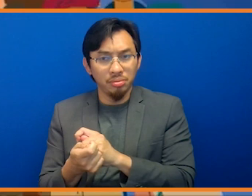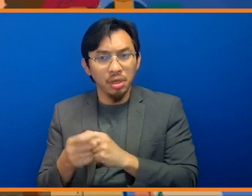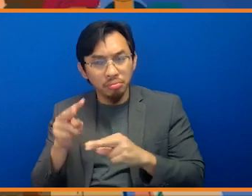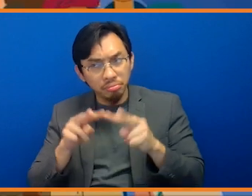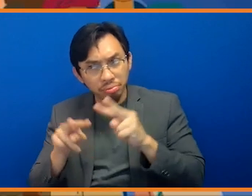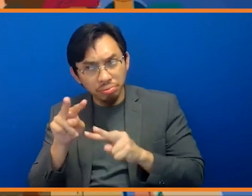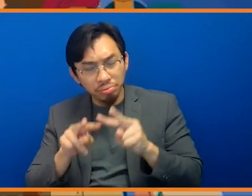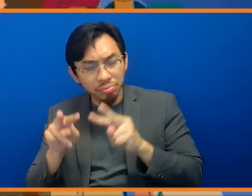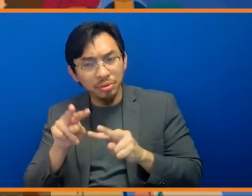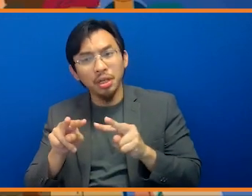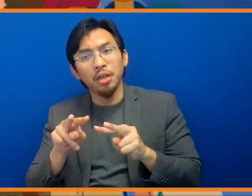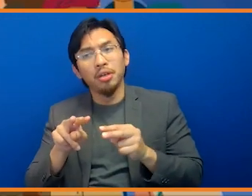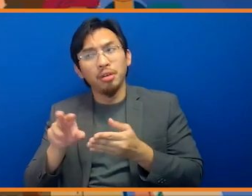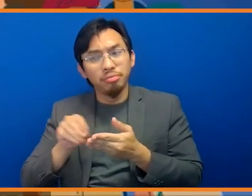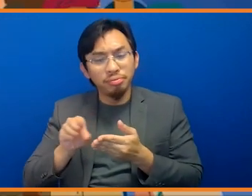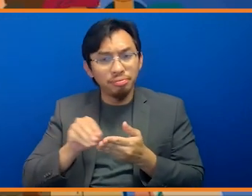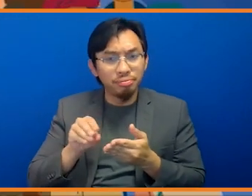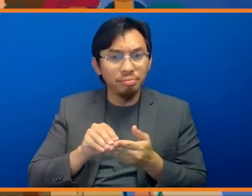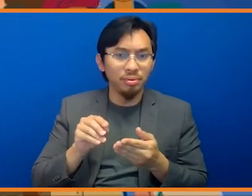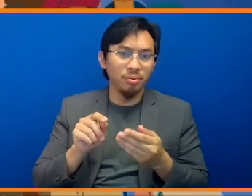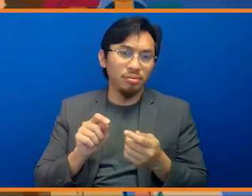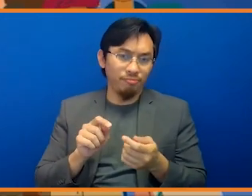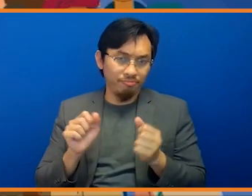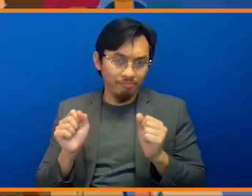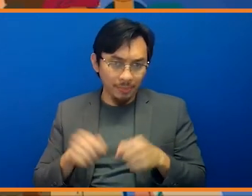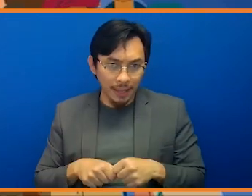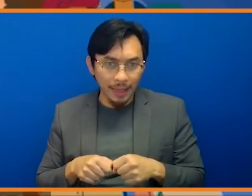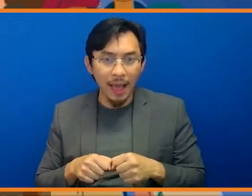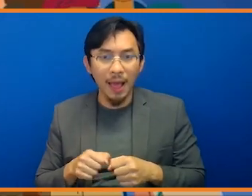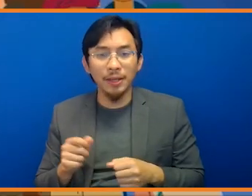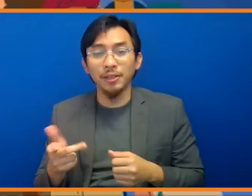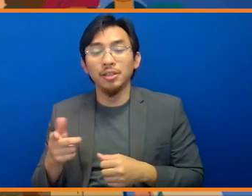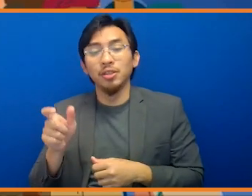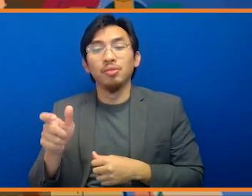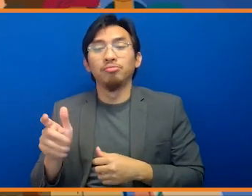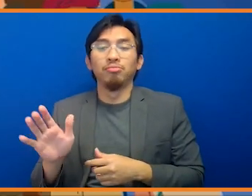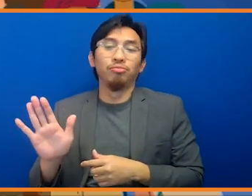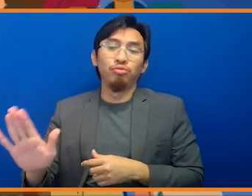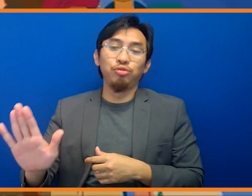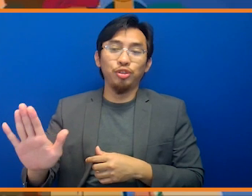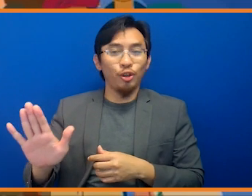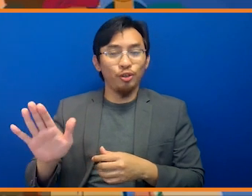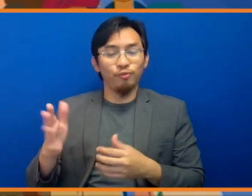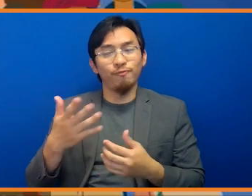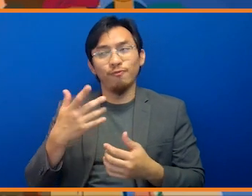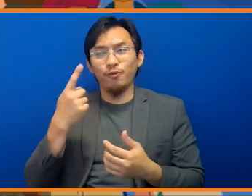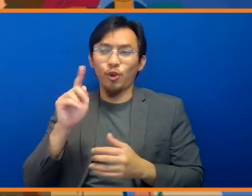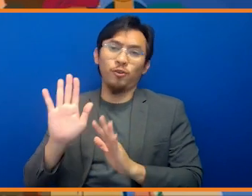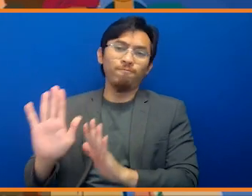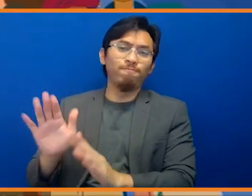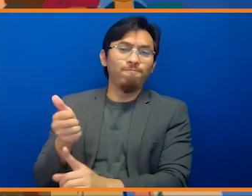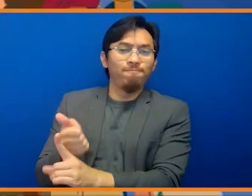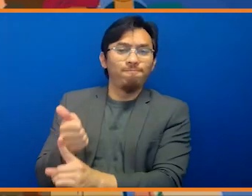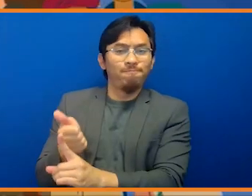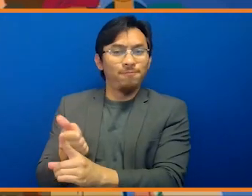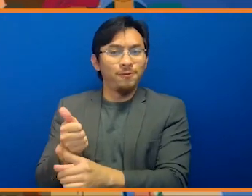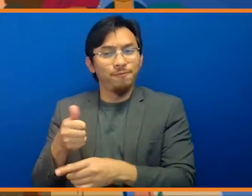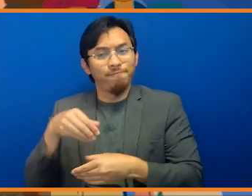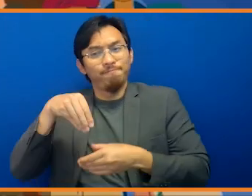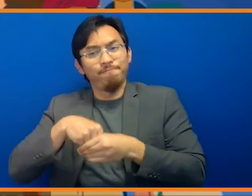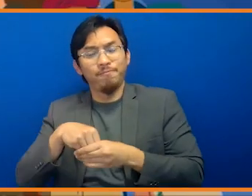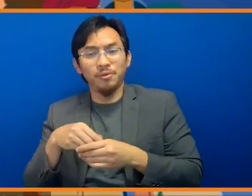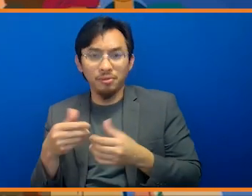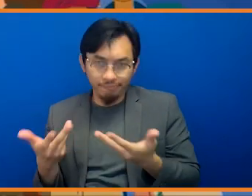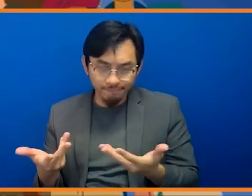ones being observed, being recorded, into the ones who make their own records